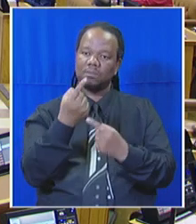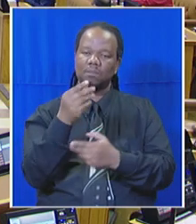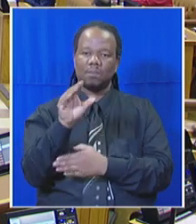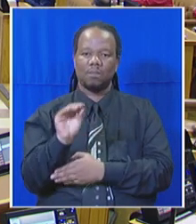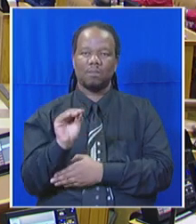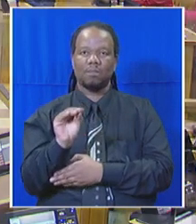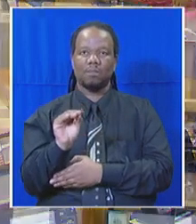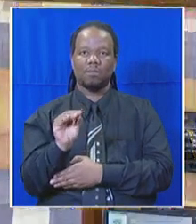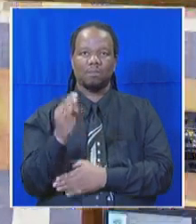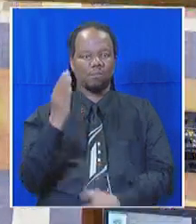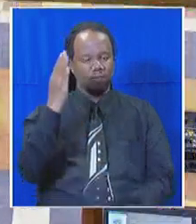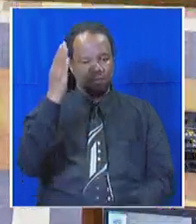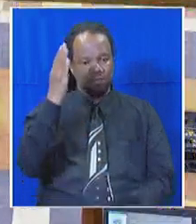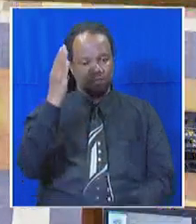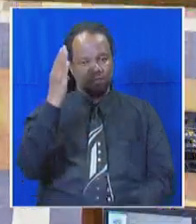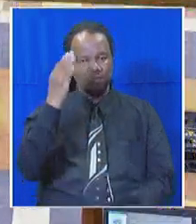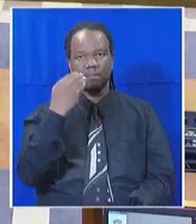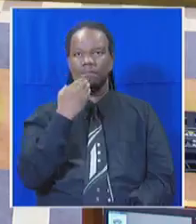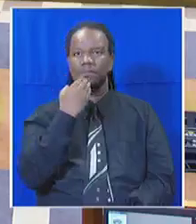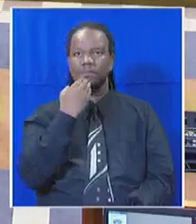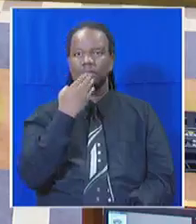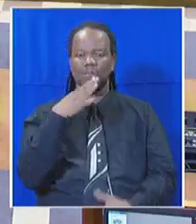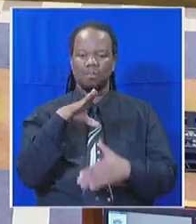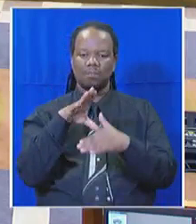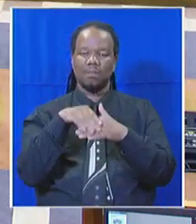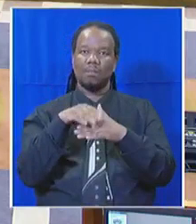Who would like to start? Honorable member.